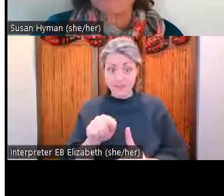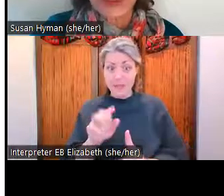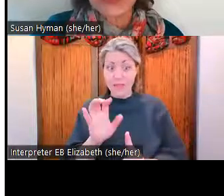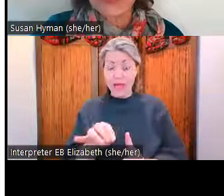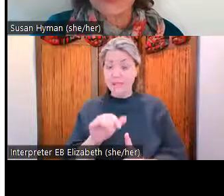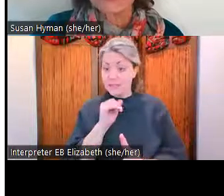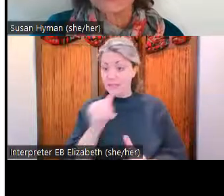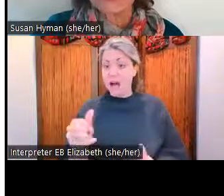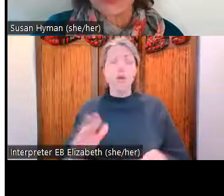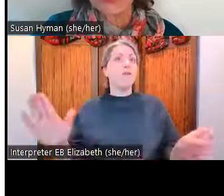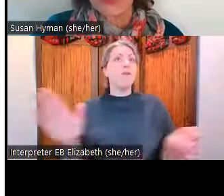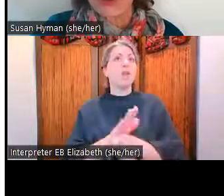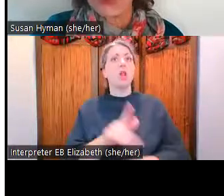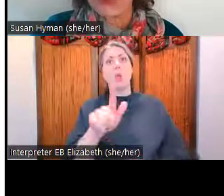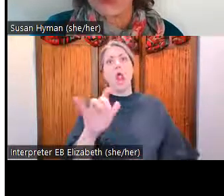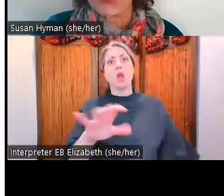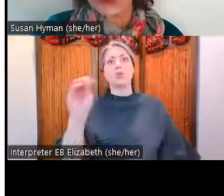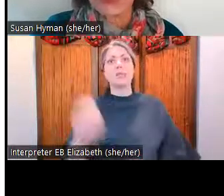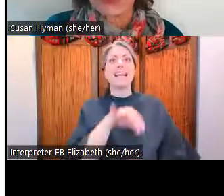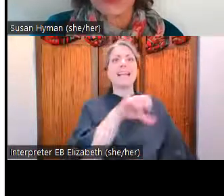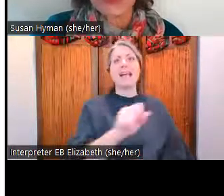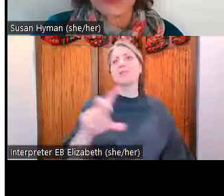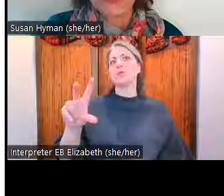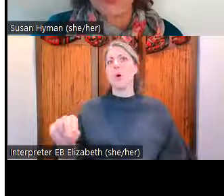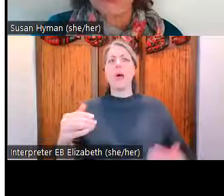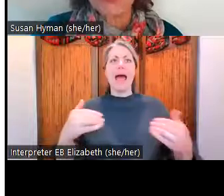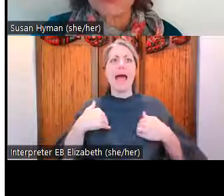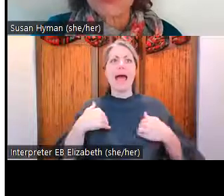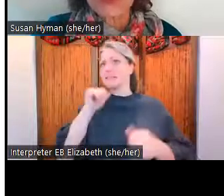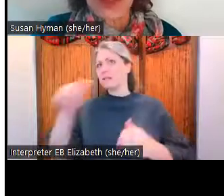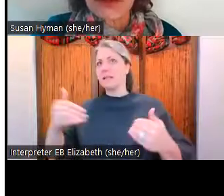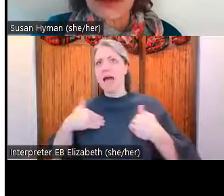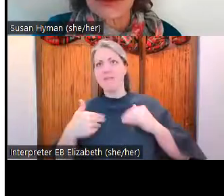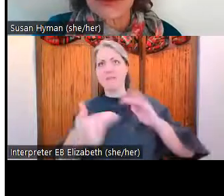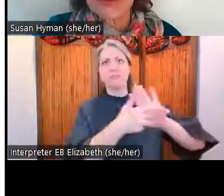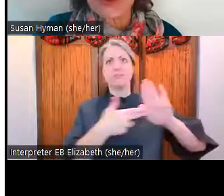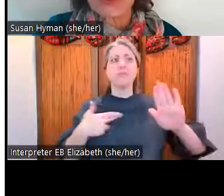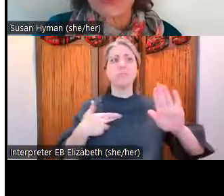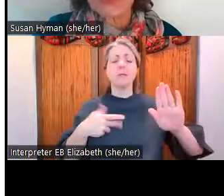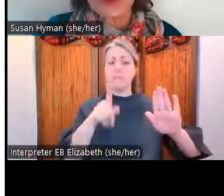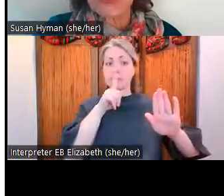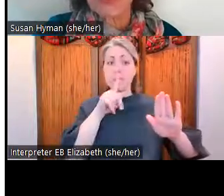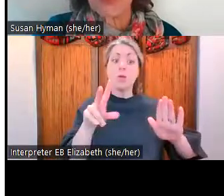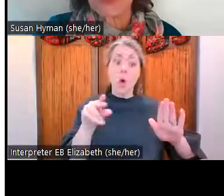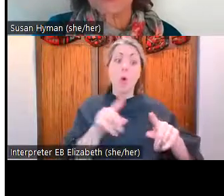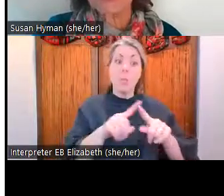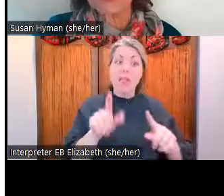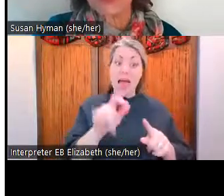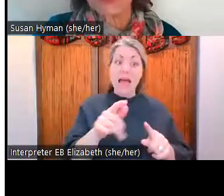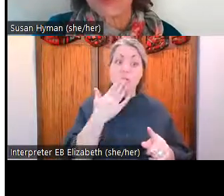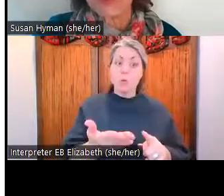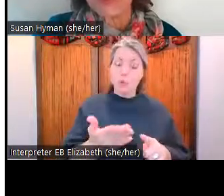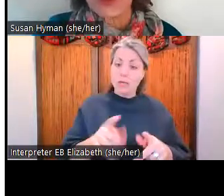a flat yes, no, your child has autism. What it's designed to do is to be an entry point for